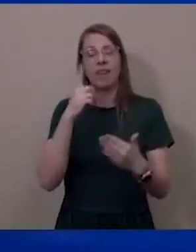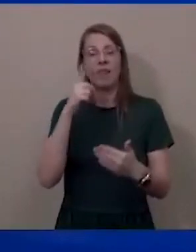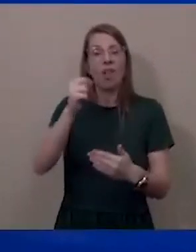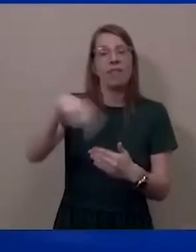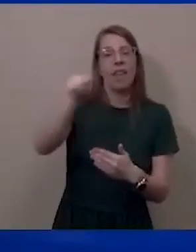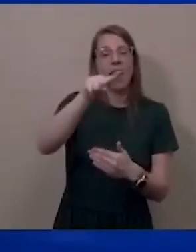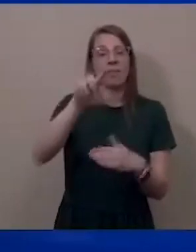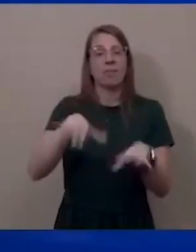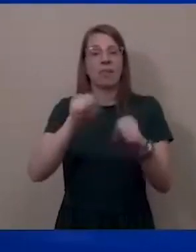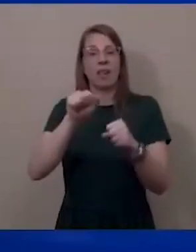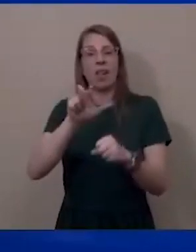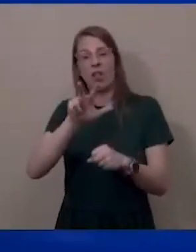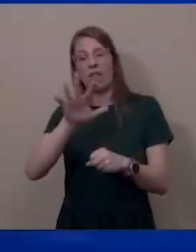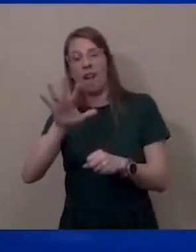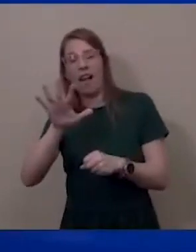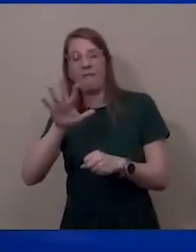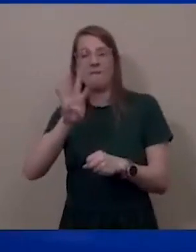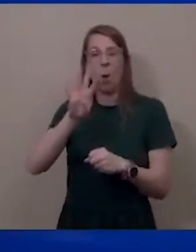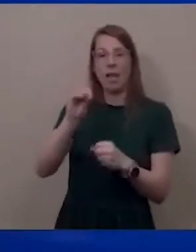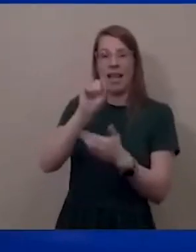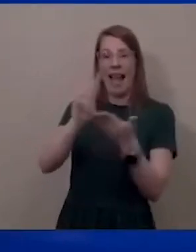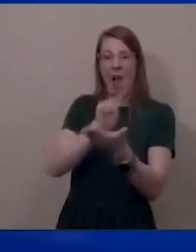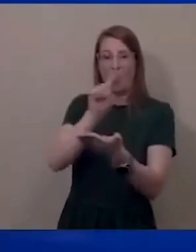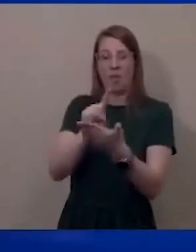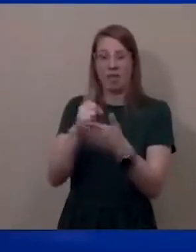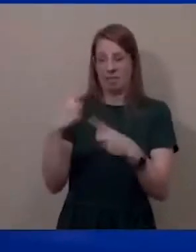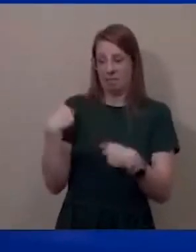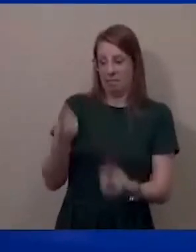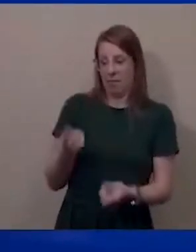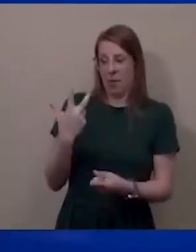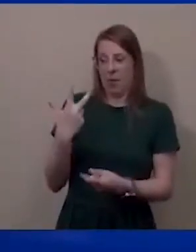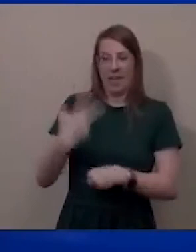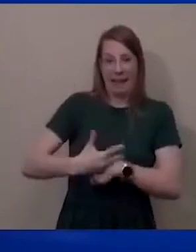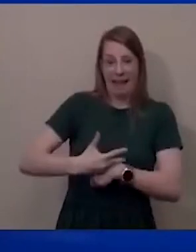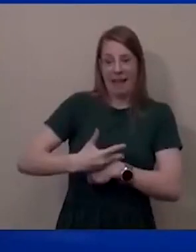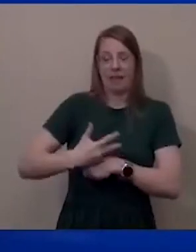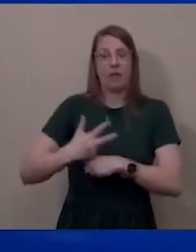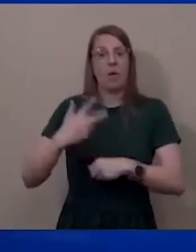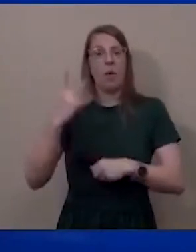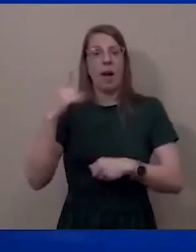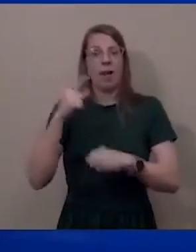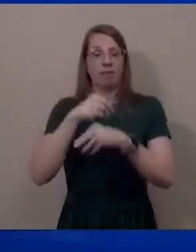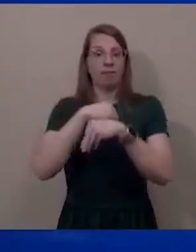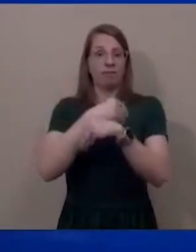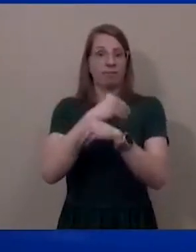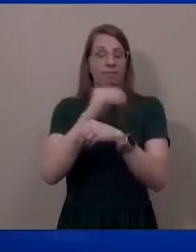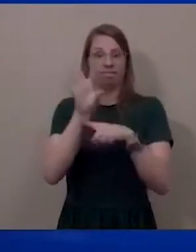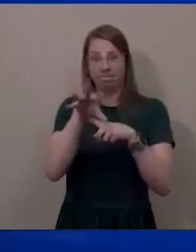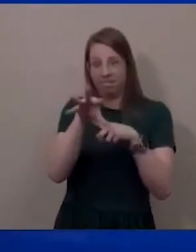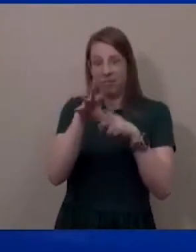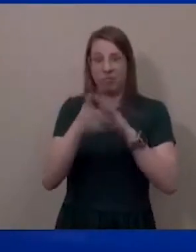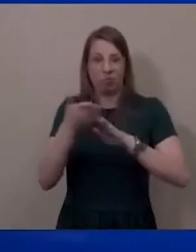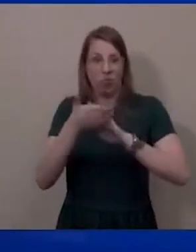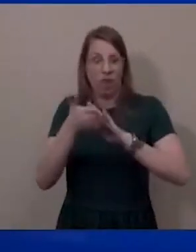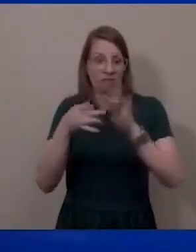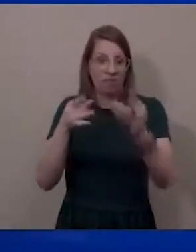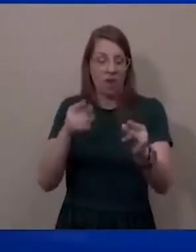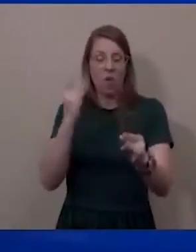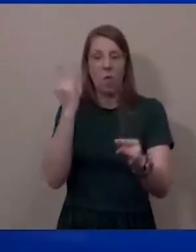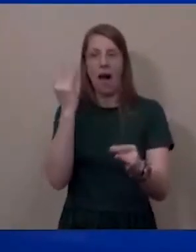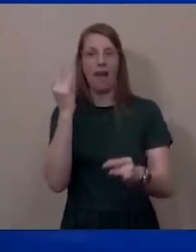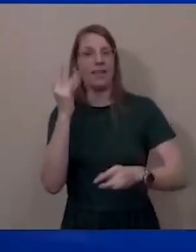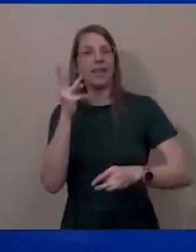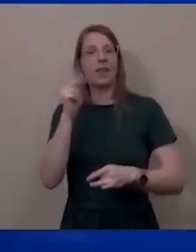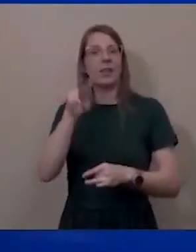spending 35 to 40 hours here over the last 3 days making this place run so we can bring all that's important out here in the Medical News Network to